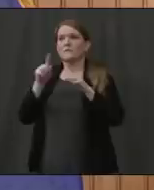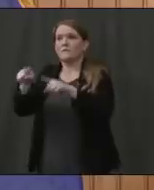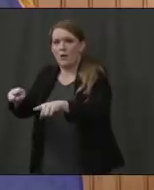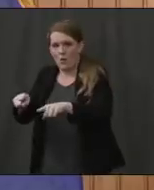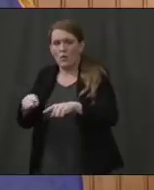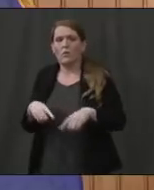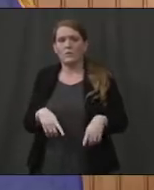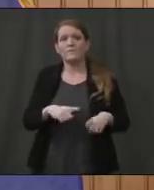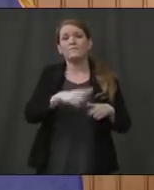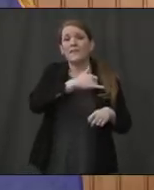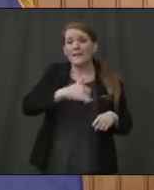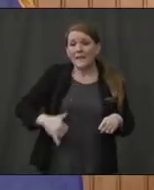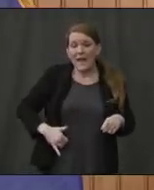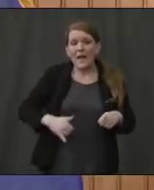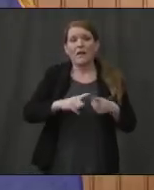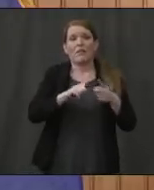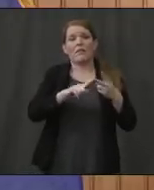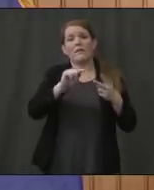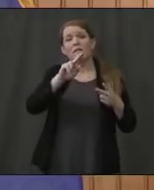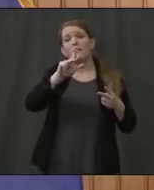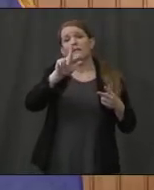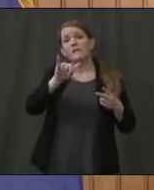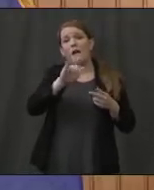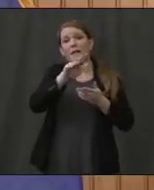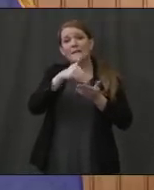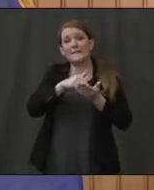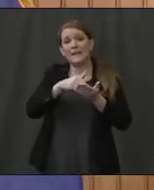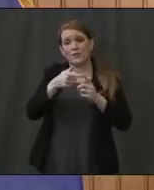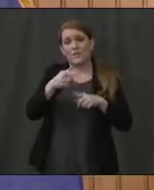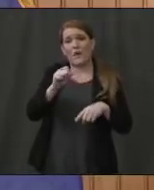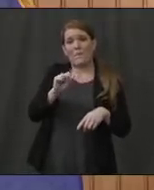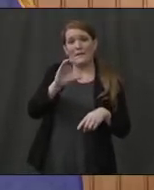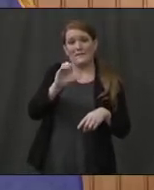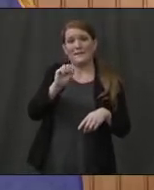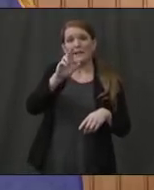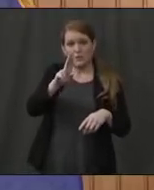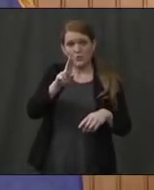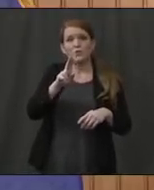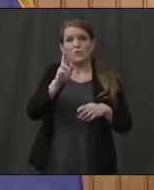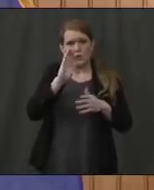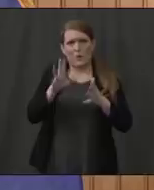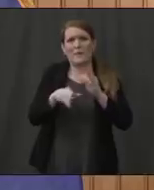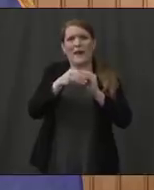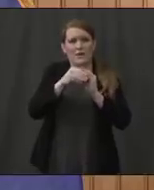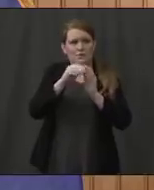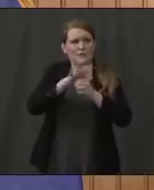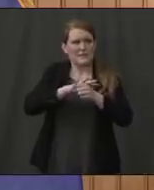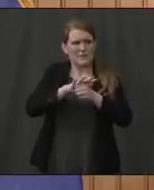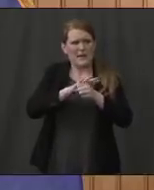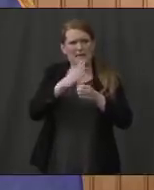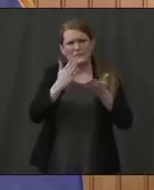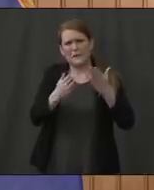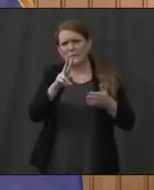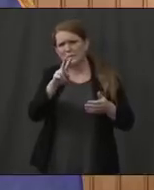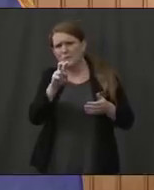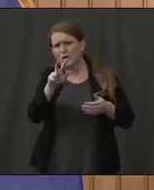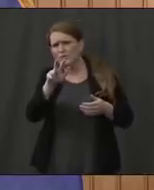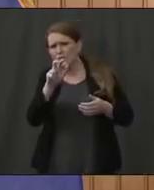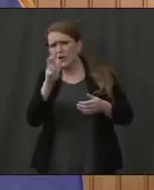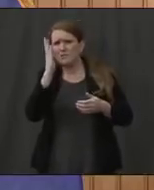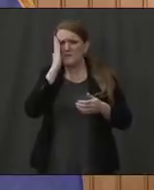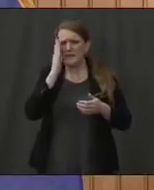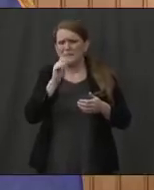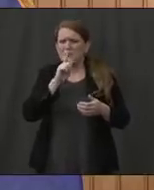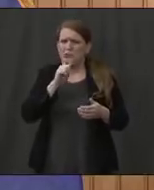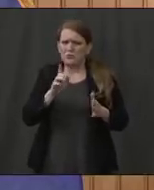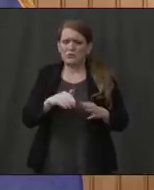Center at Southern is going to be additional space, probably, I guess, what, a couple hundred? I'm not sure in terms of capacity